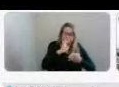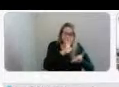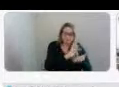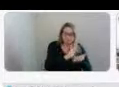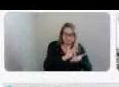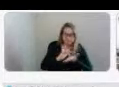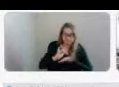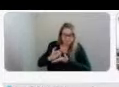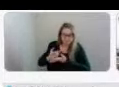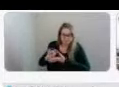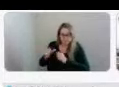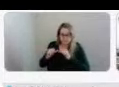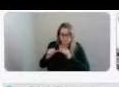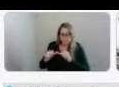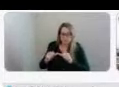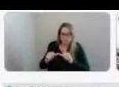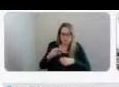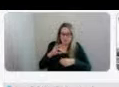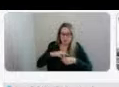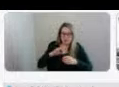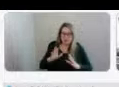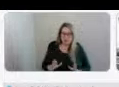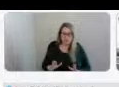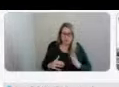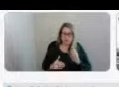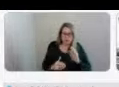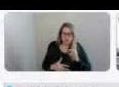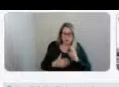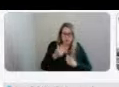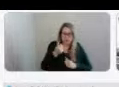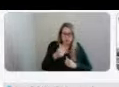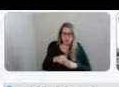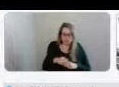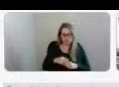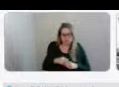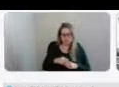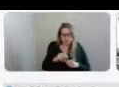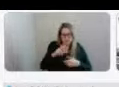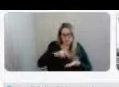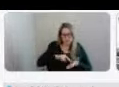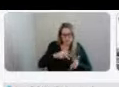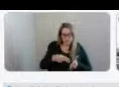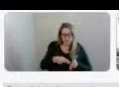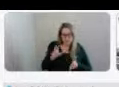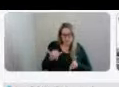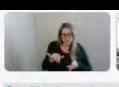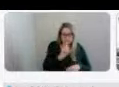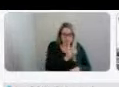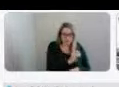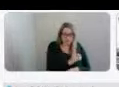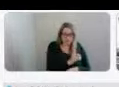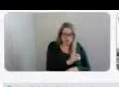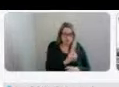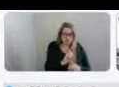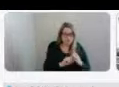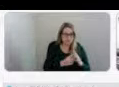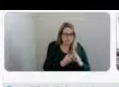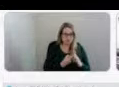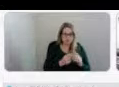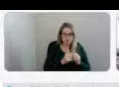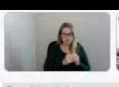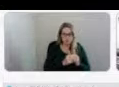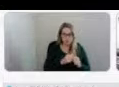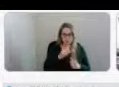to maintain a voter voting majority this means that the democrats start off with a